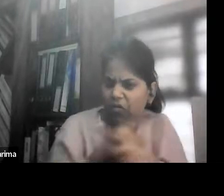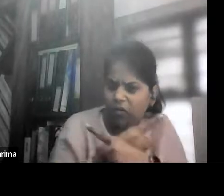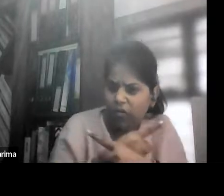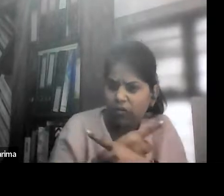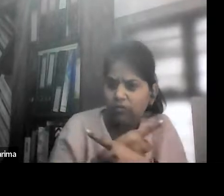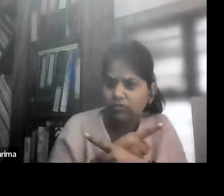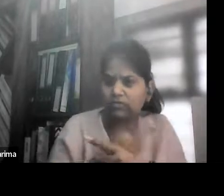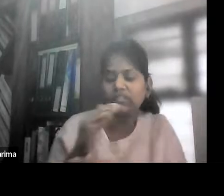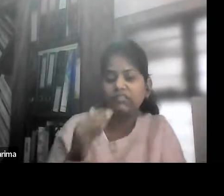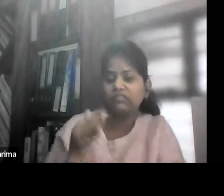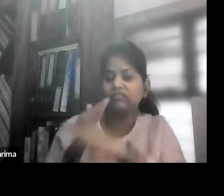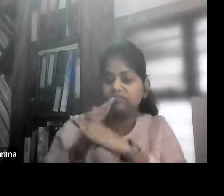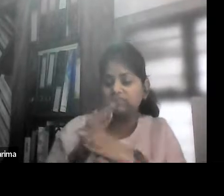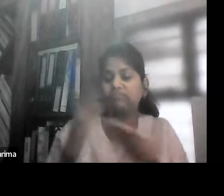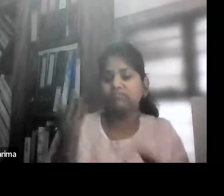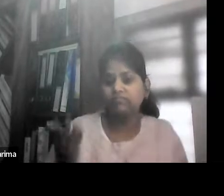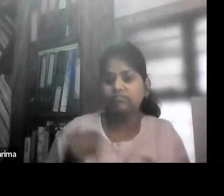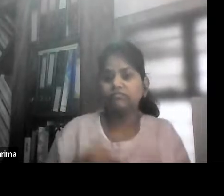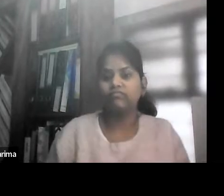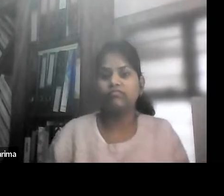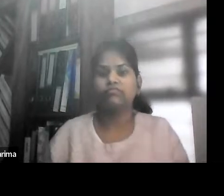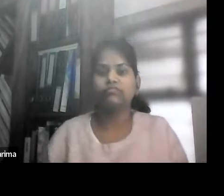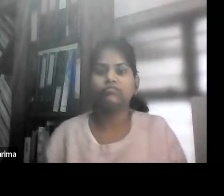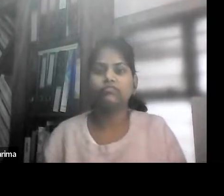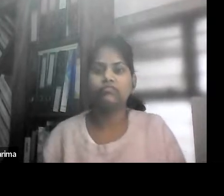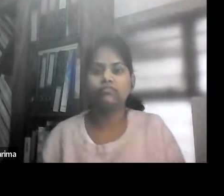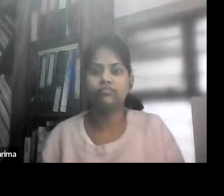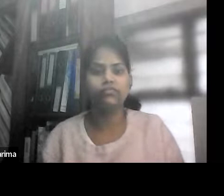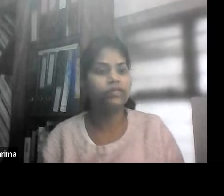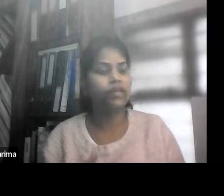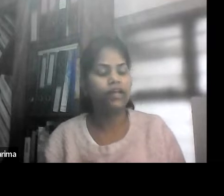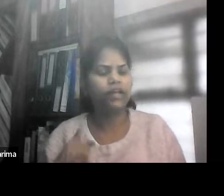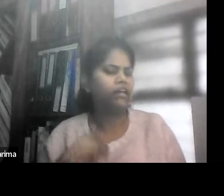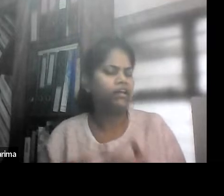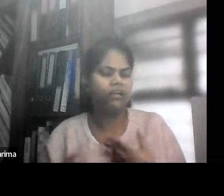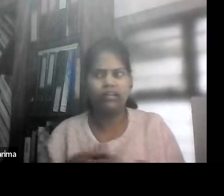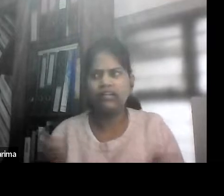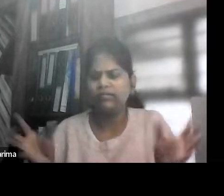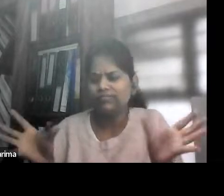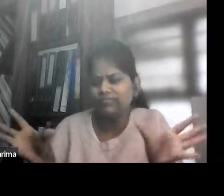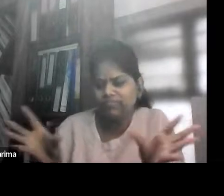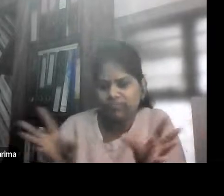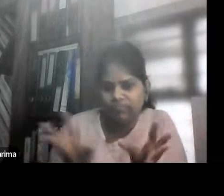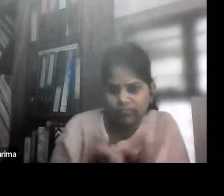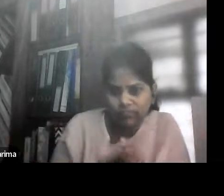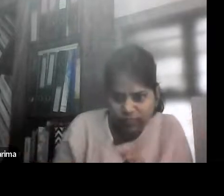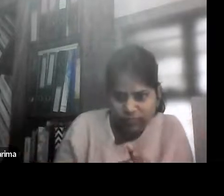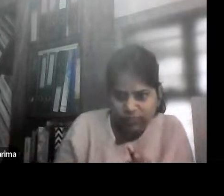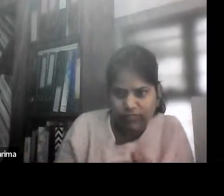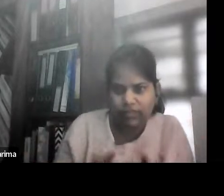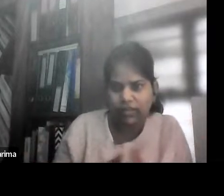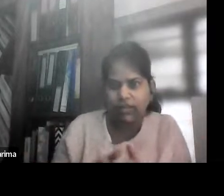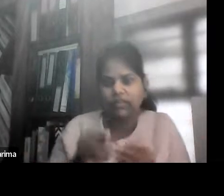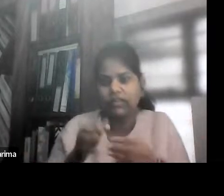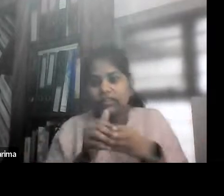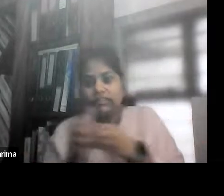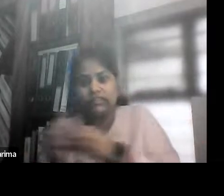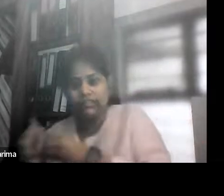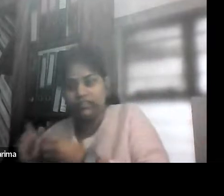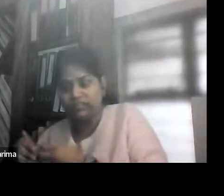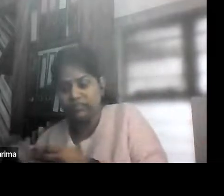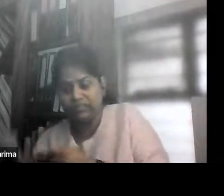which, any attempt to summarize is invariably leads to putting oneself at risk, and also